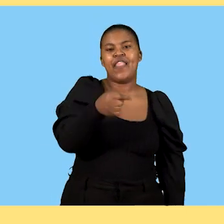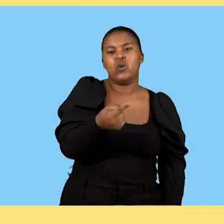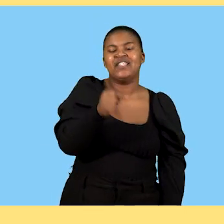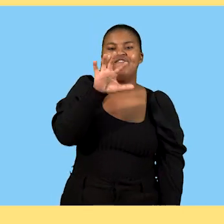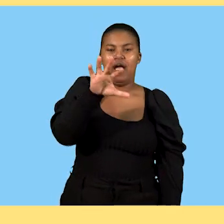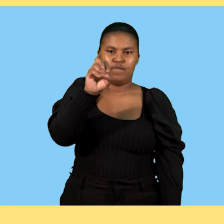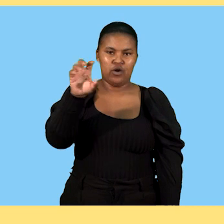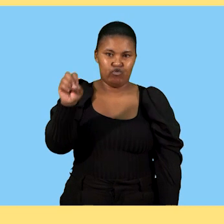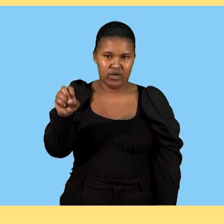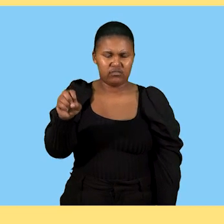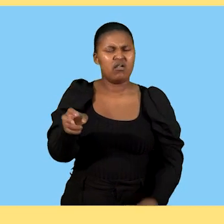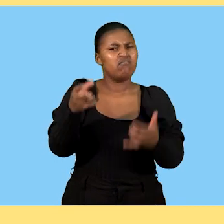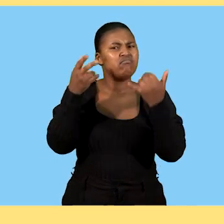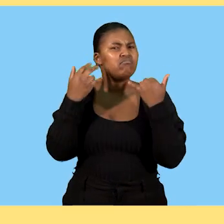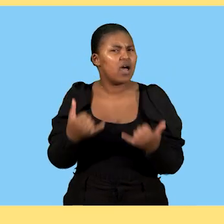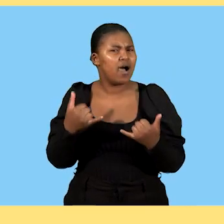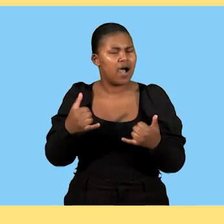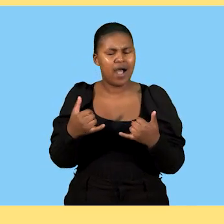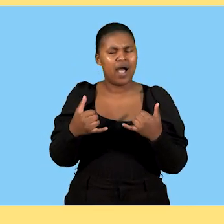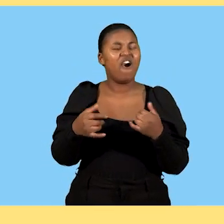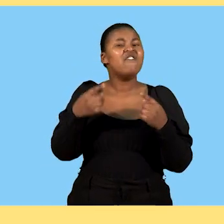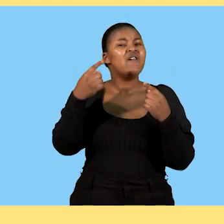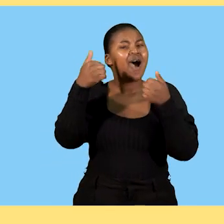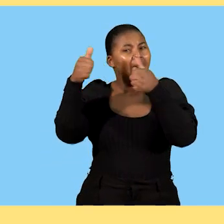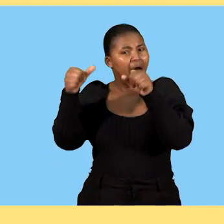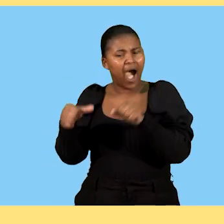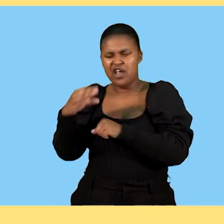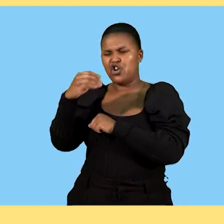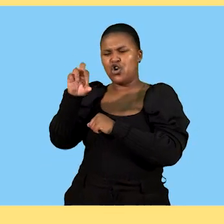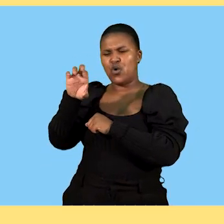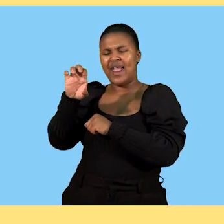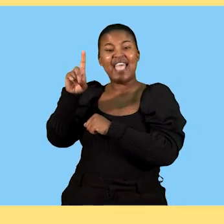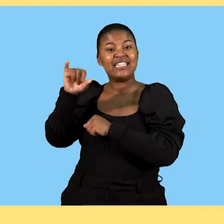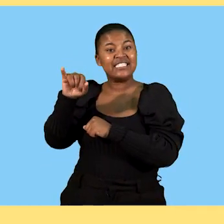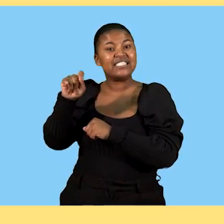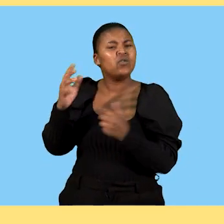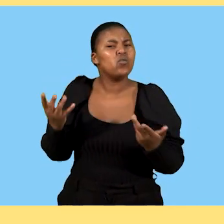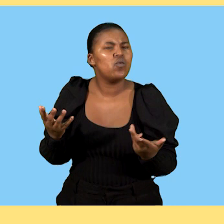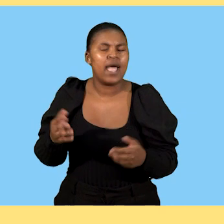2,500. And the account to credit is bad